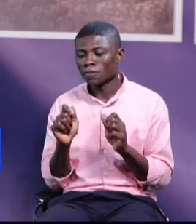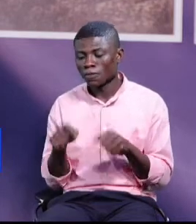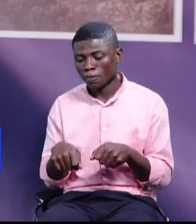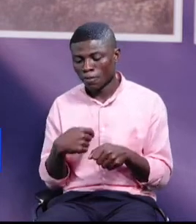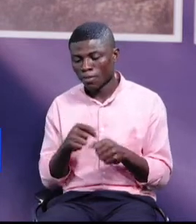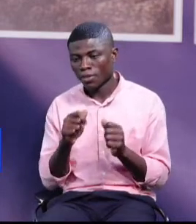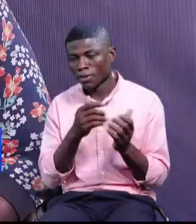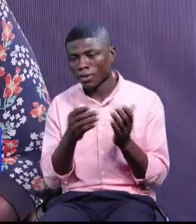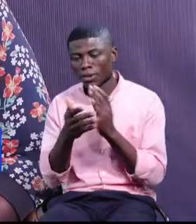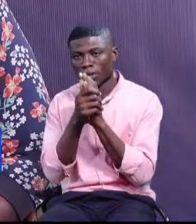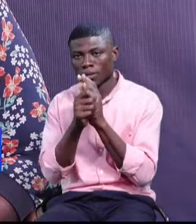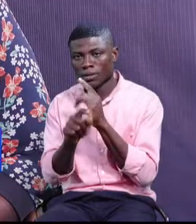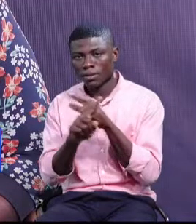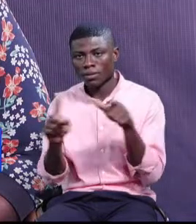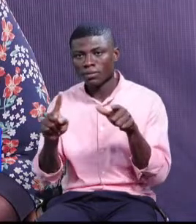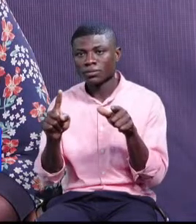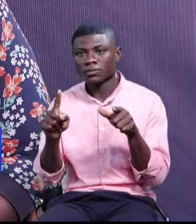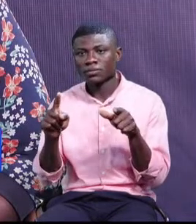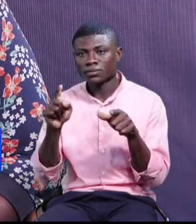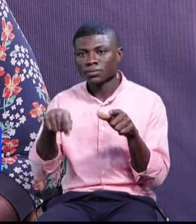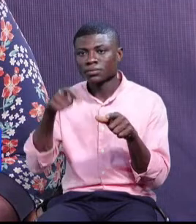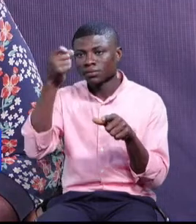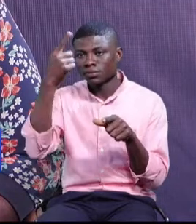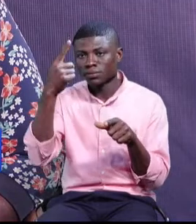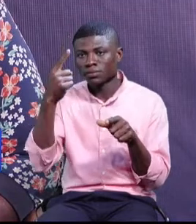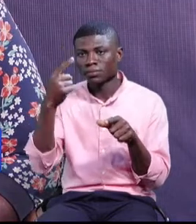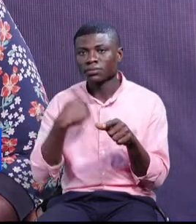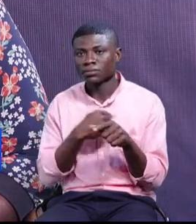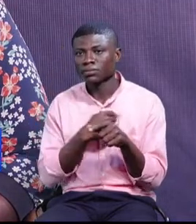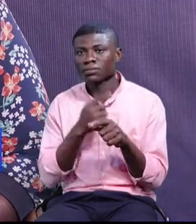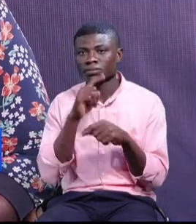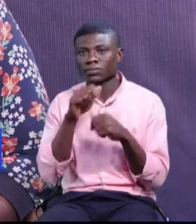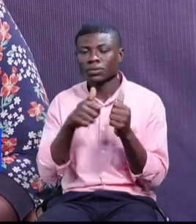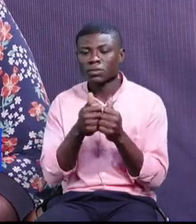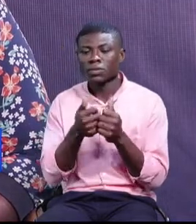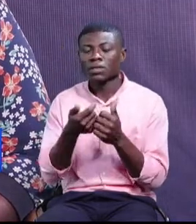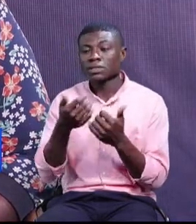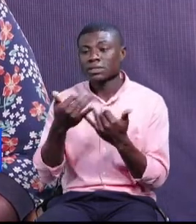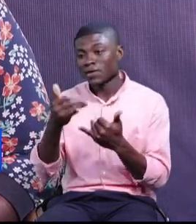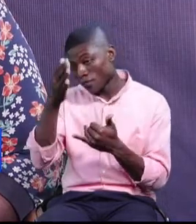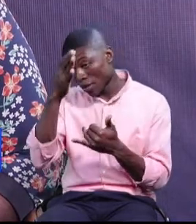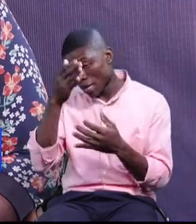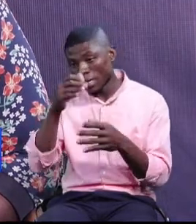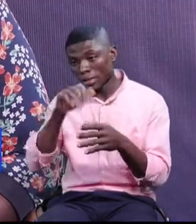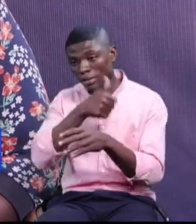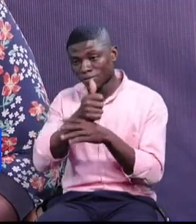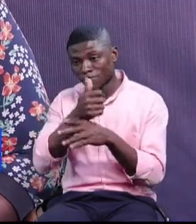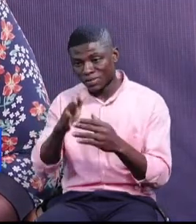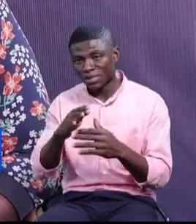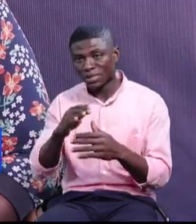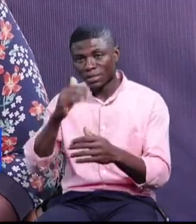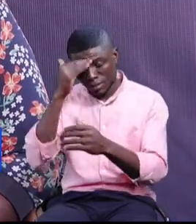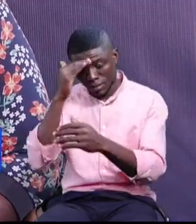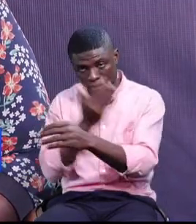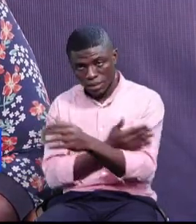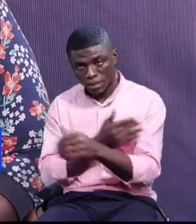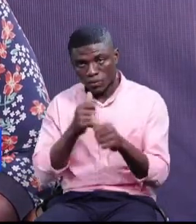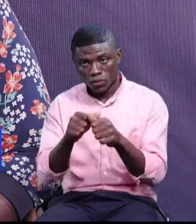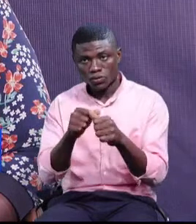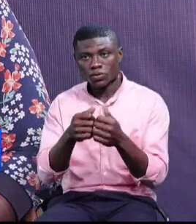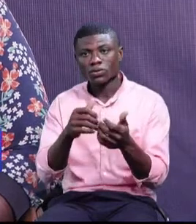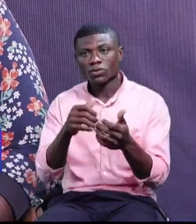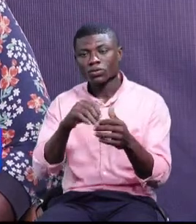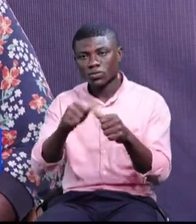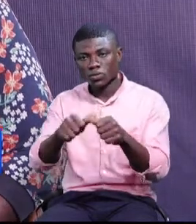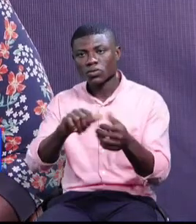experts. You can bring in experts, but then there should be. We are talking about generational. So there should also be somebody,